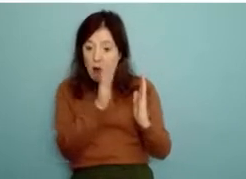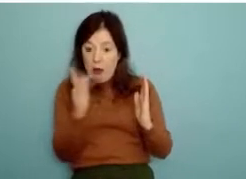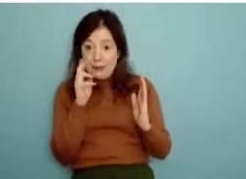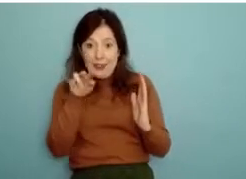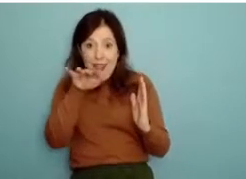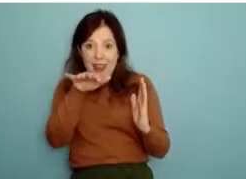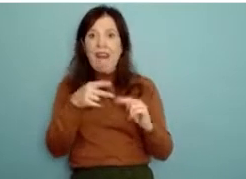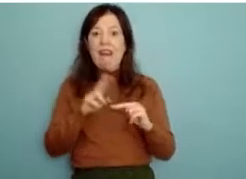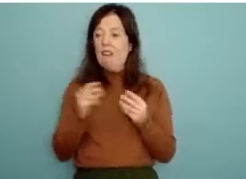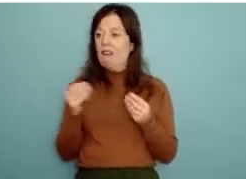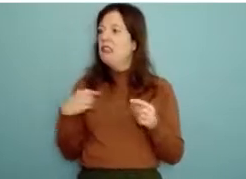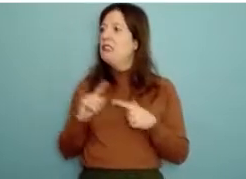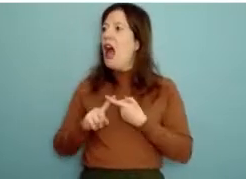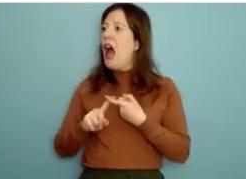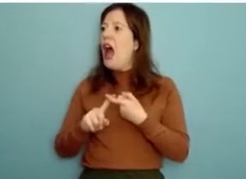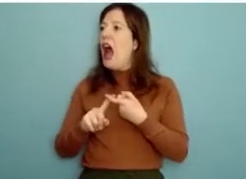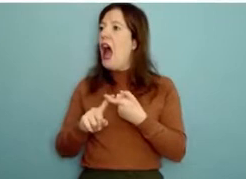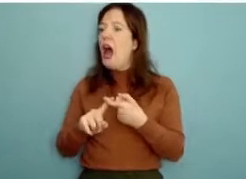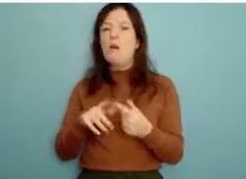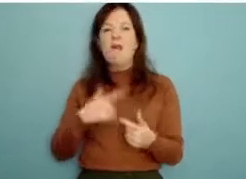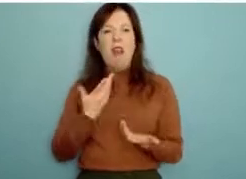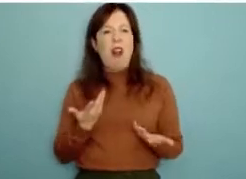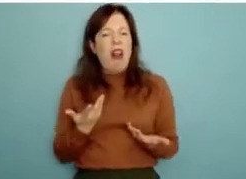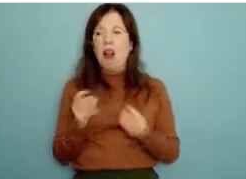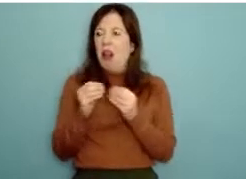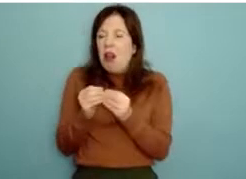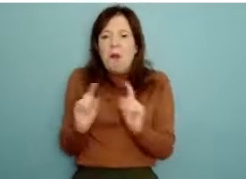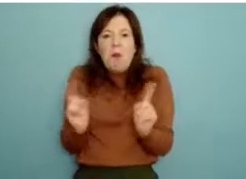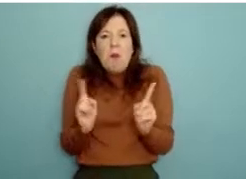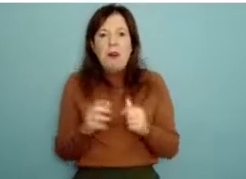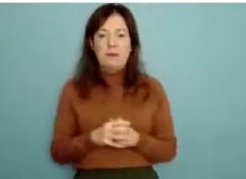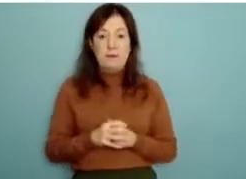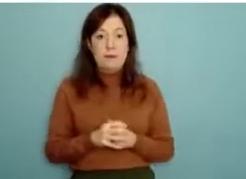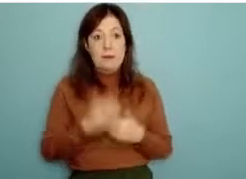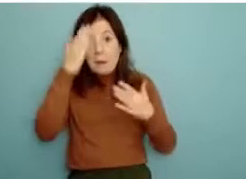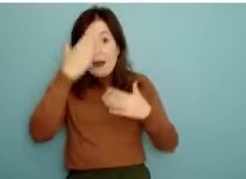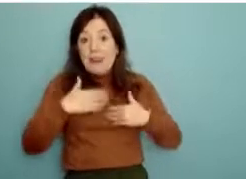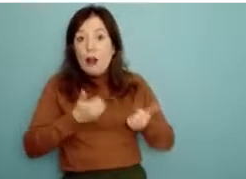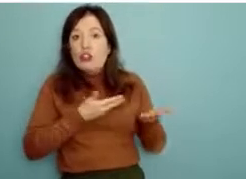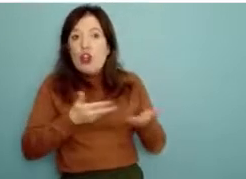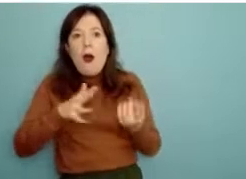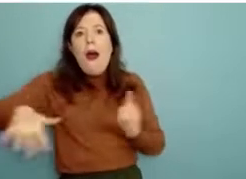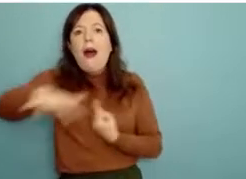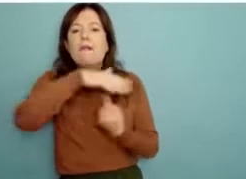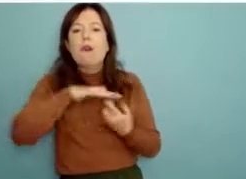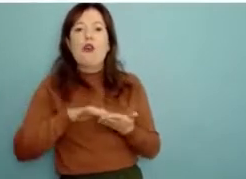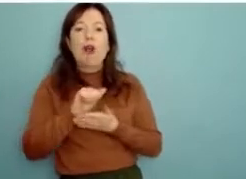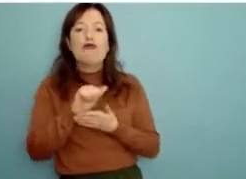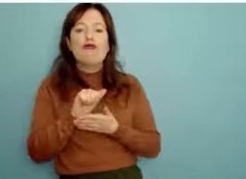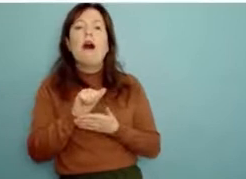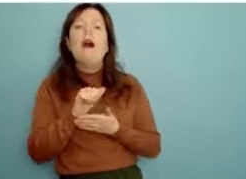said. We also need to really think about the culture of mental health services and getting staff buy-in at all levels